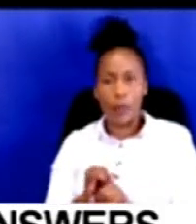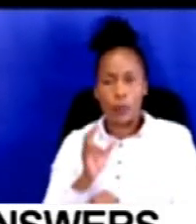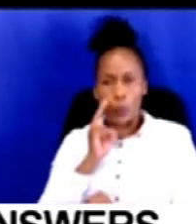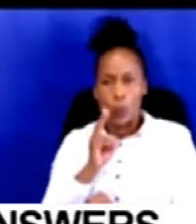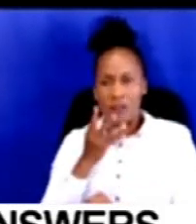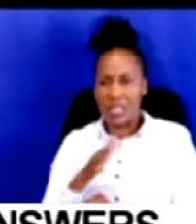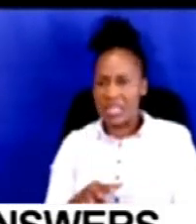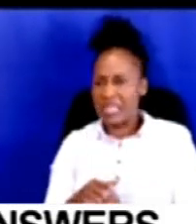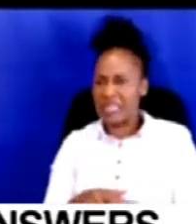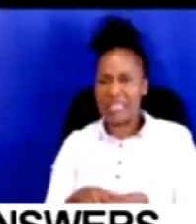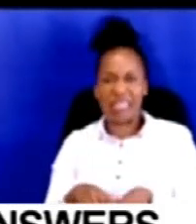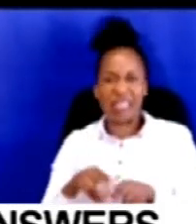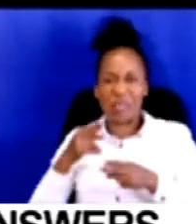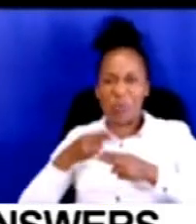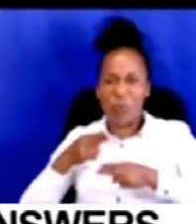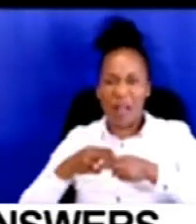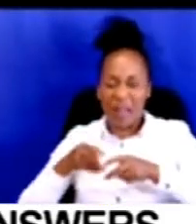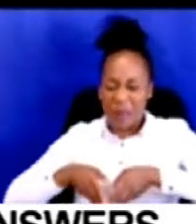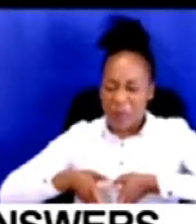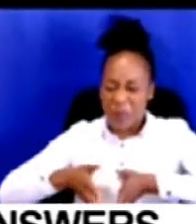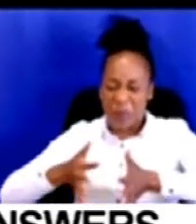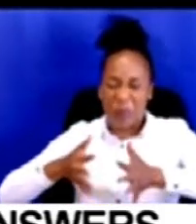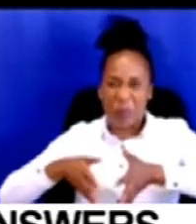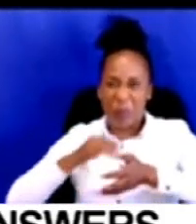running in their streets.